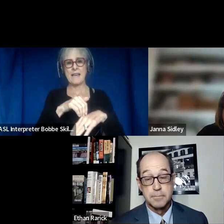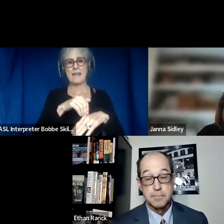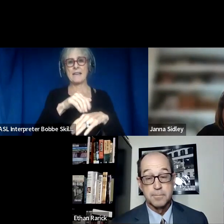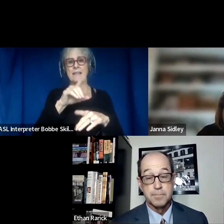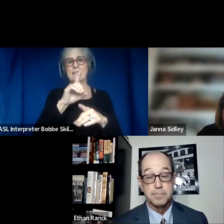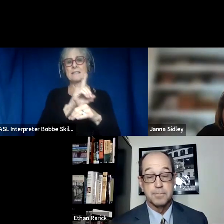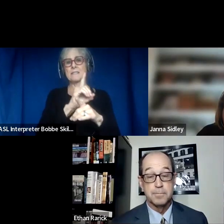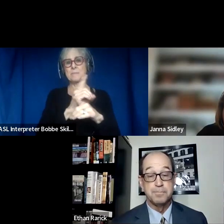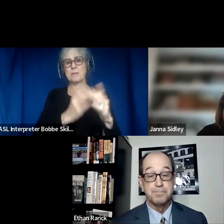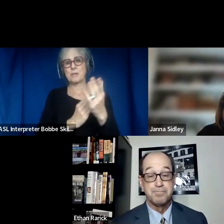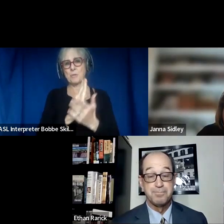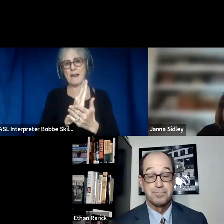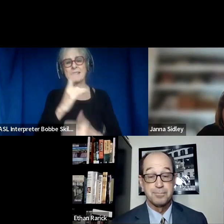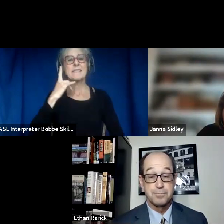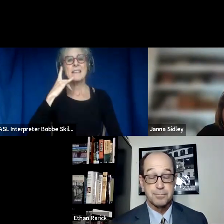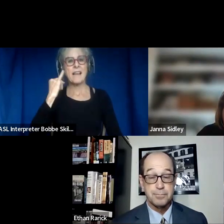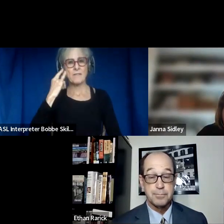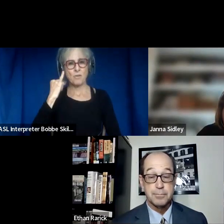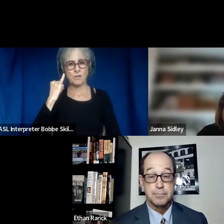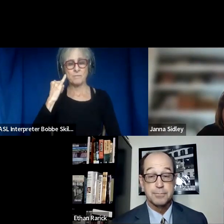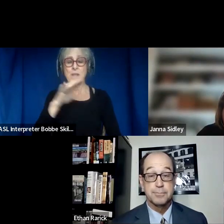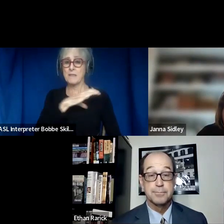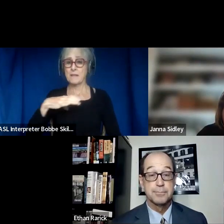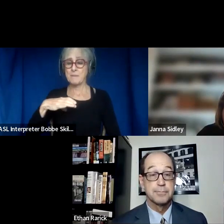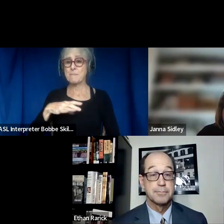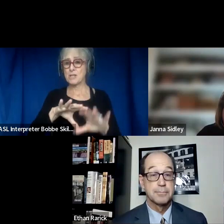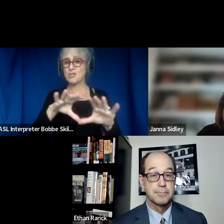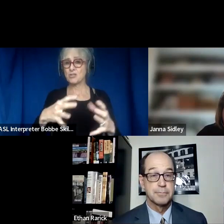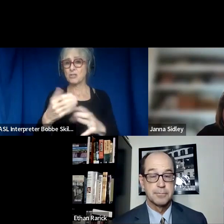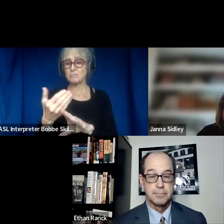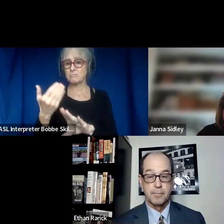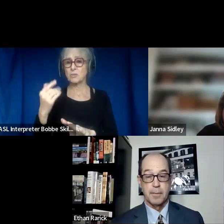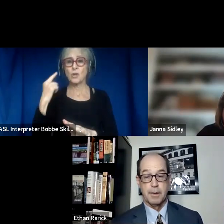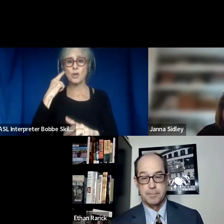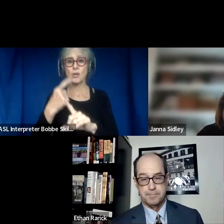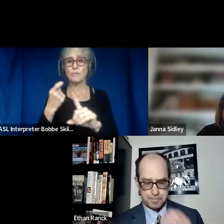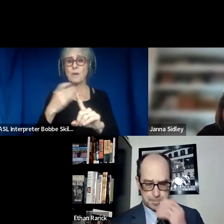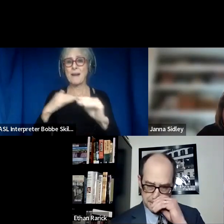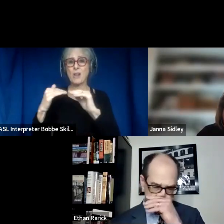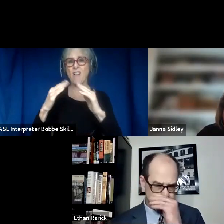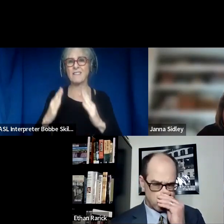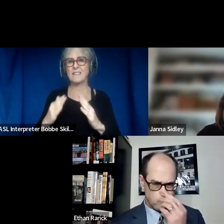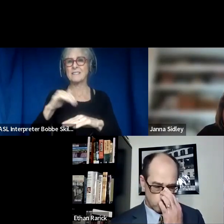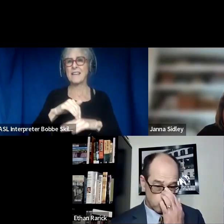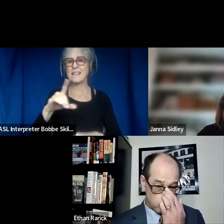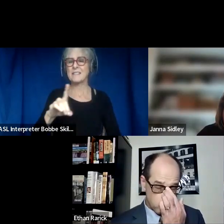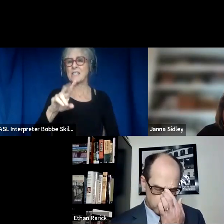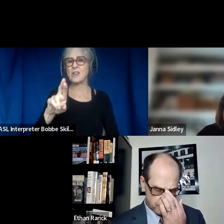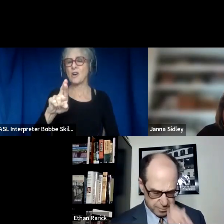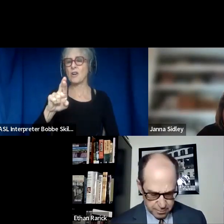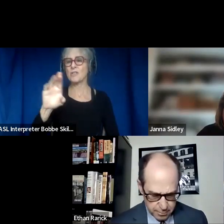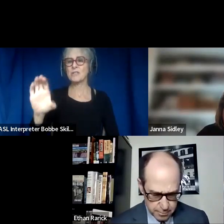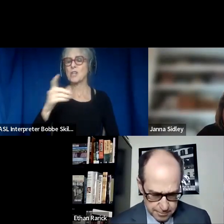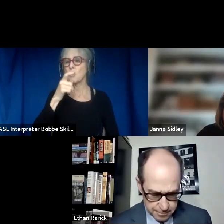Rights California. The commission has previously heard from my colleagues at DRC who work on our federally